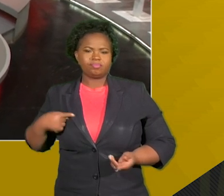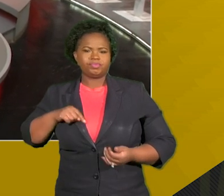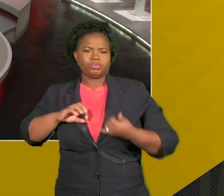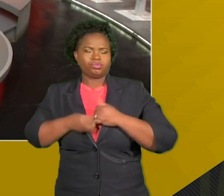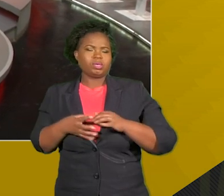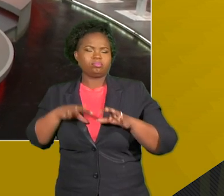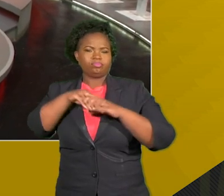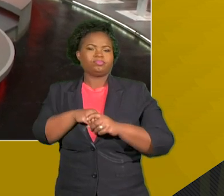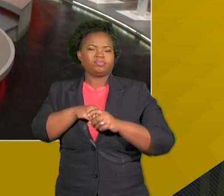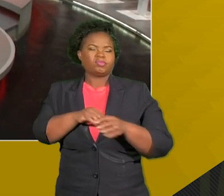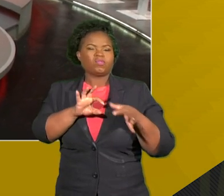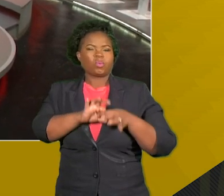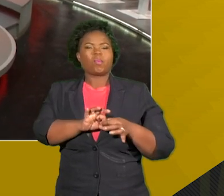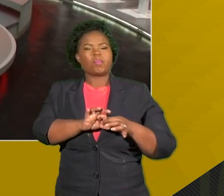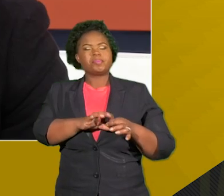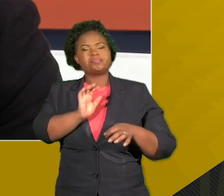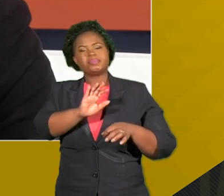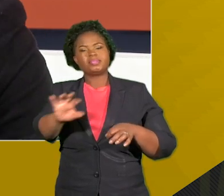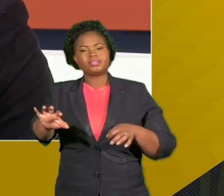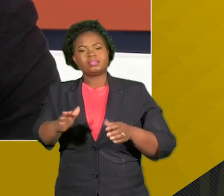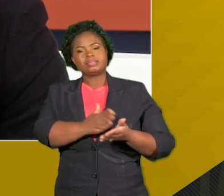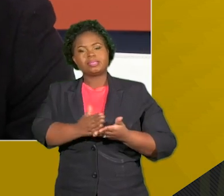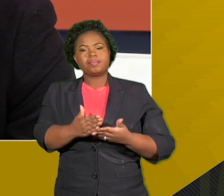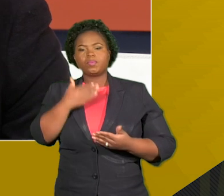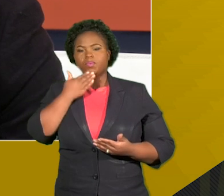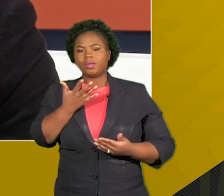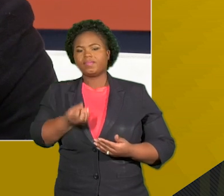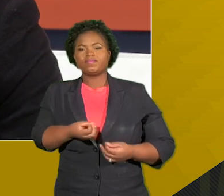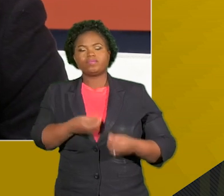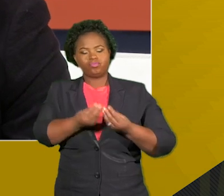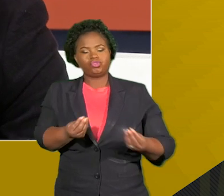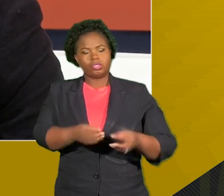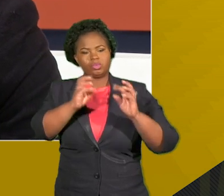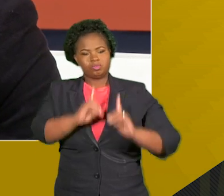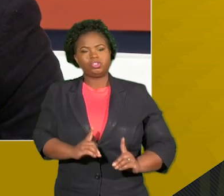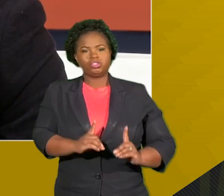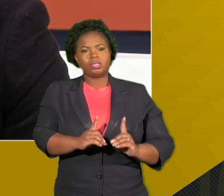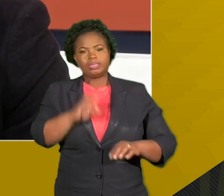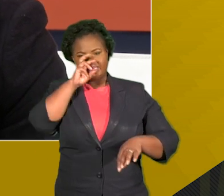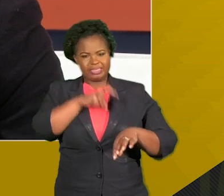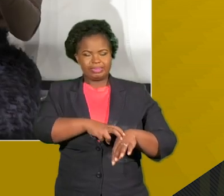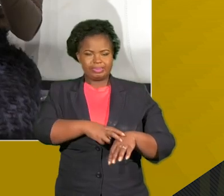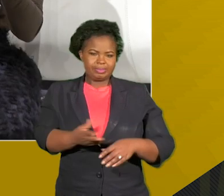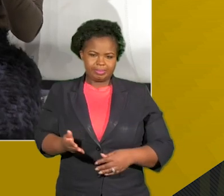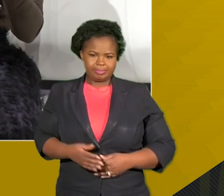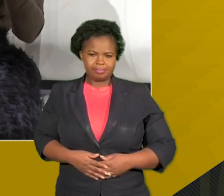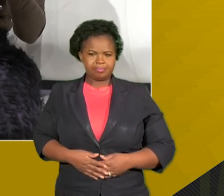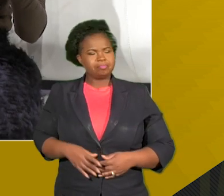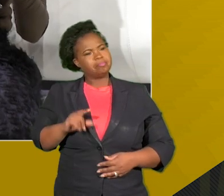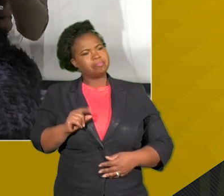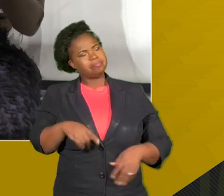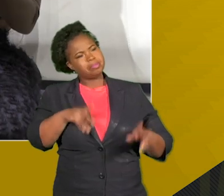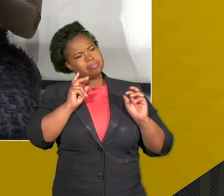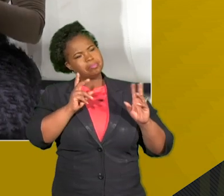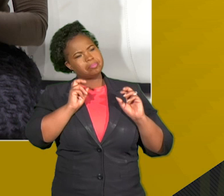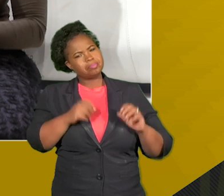in homes that are housing kids with special needs and the most vulnerable. Mm. You know, as I'm listening to Pesh Kini, I'm